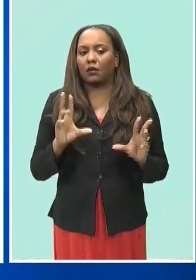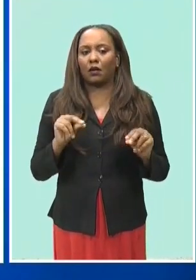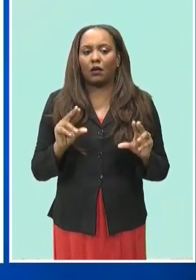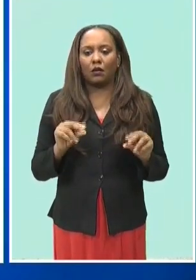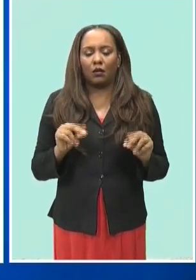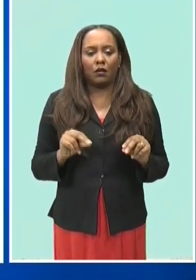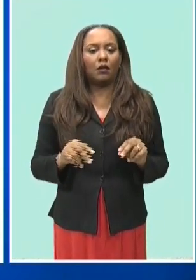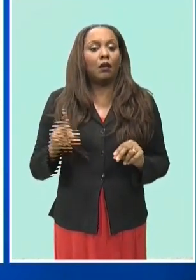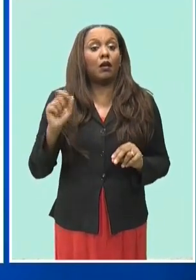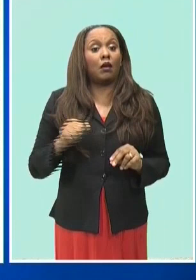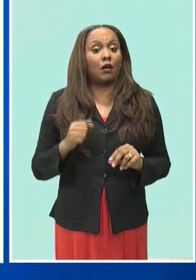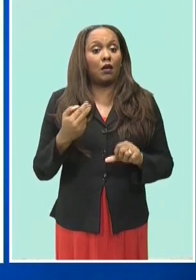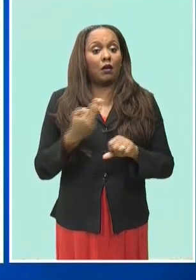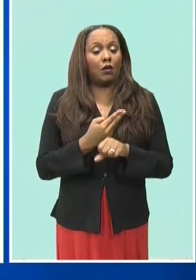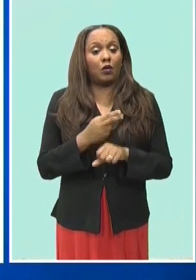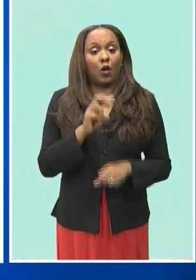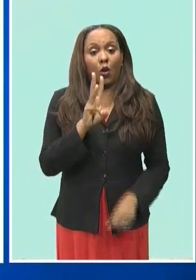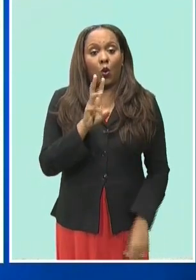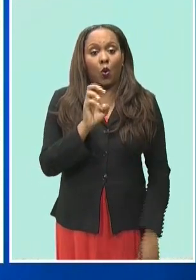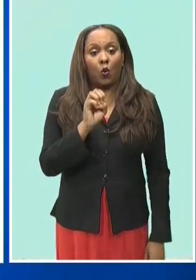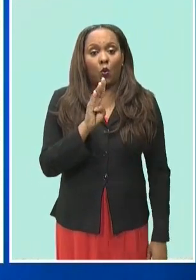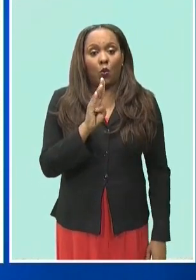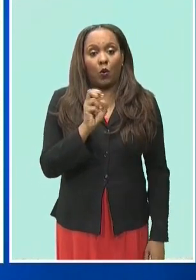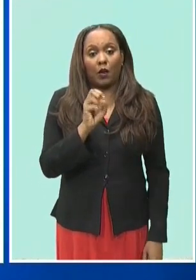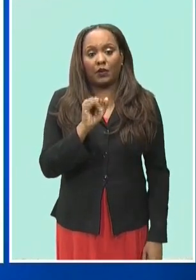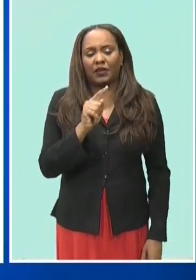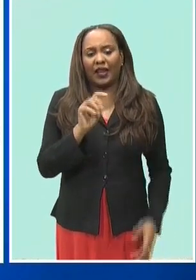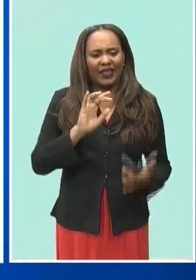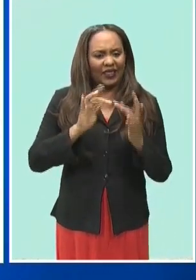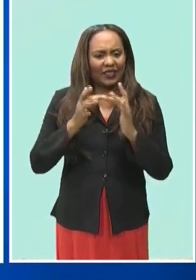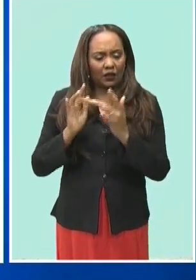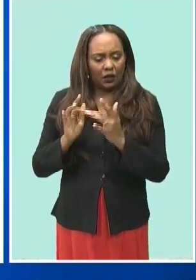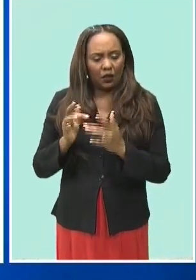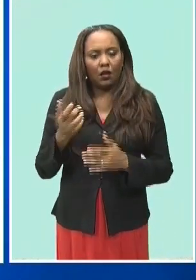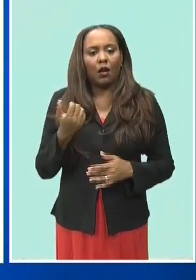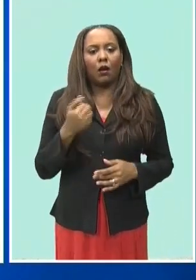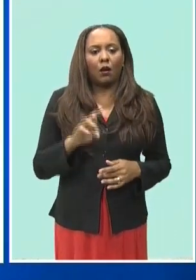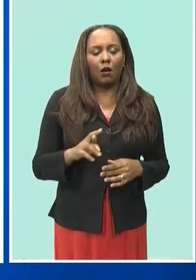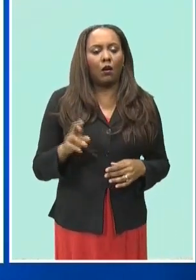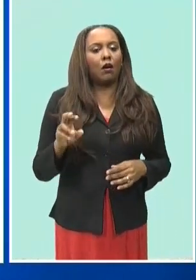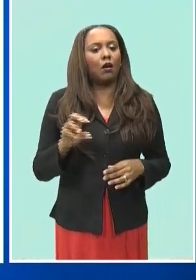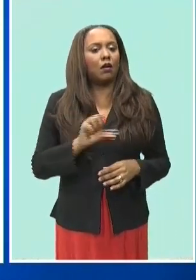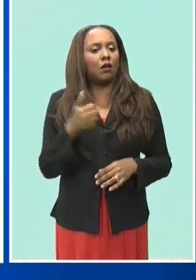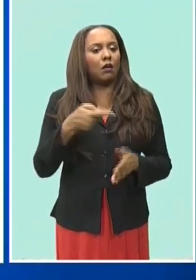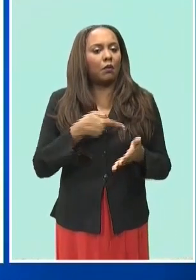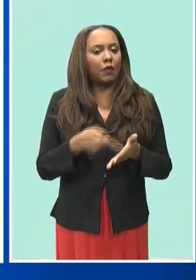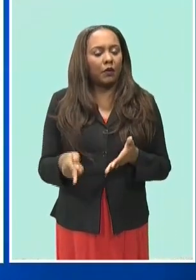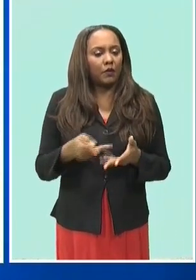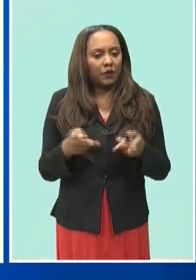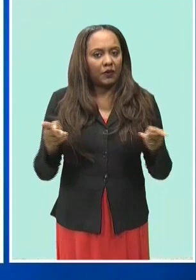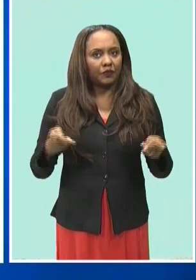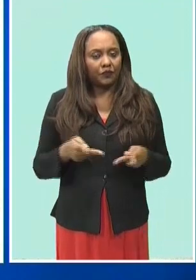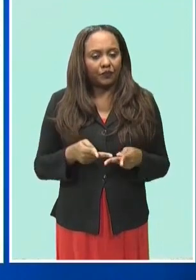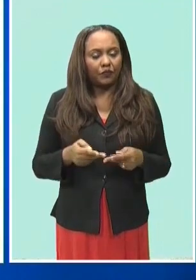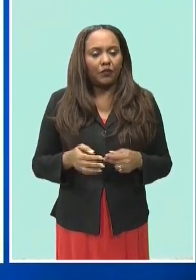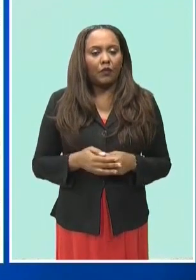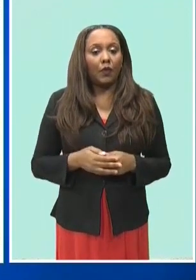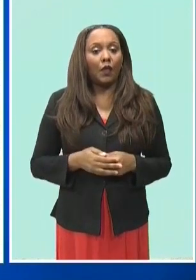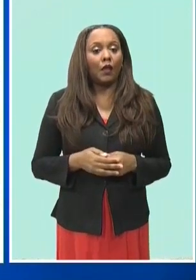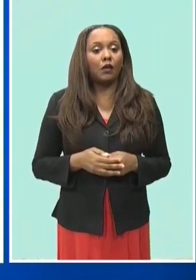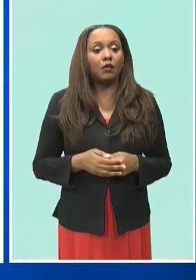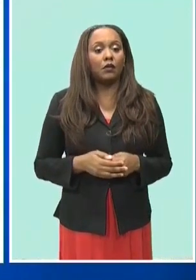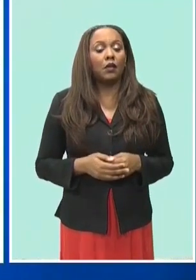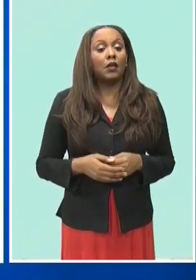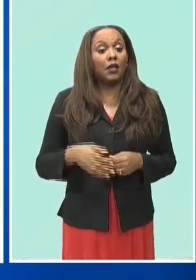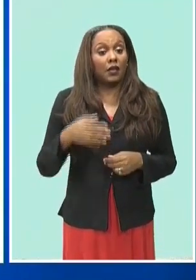website, at their headquarters, or authorized payment locations. To safeguard yourself against scams,